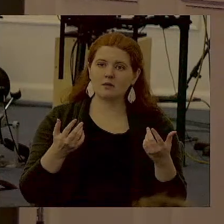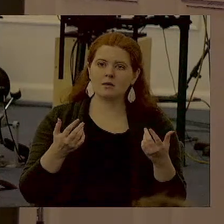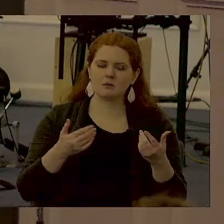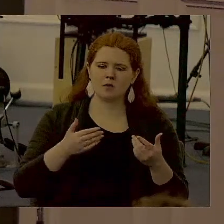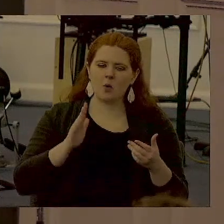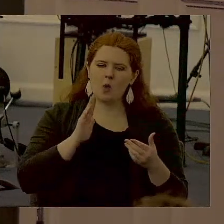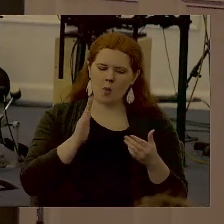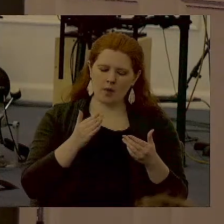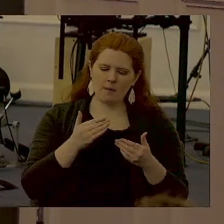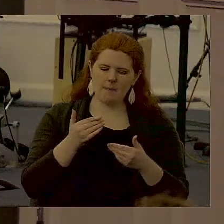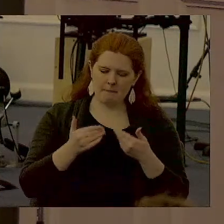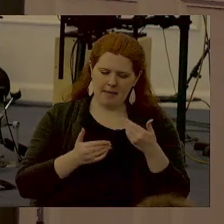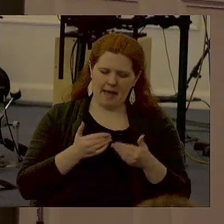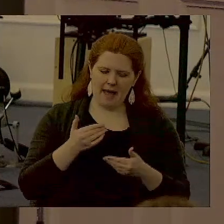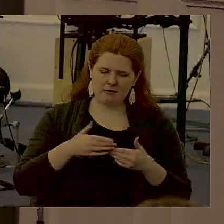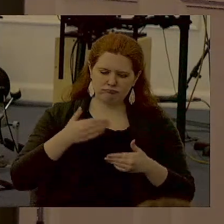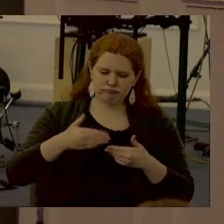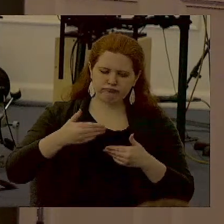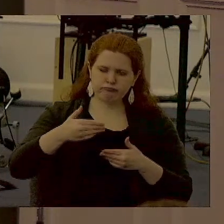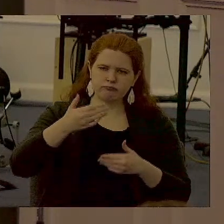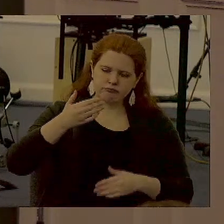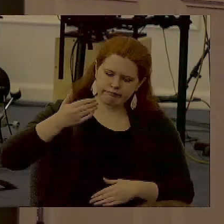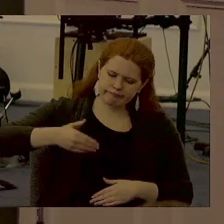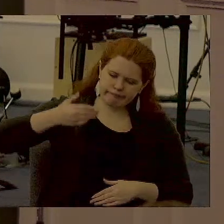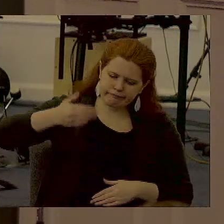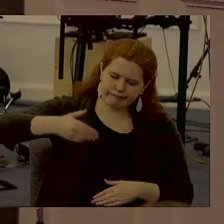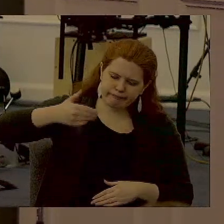pattern where we are putting on